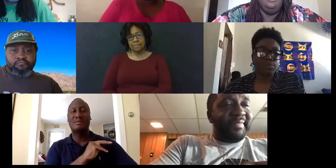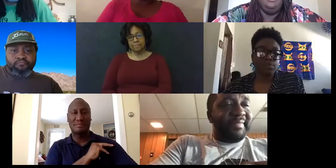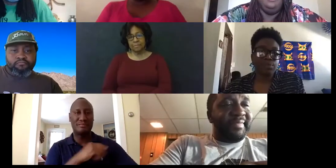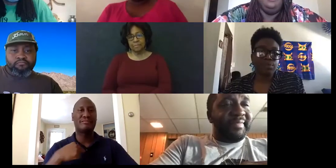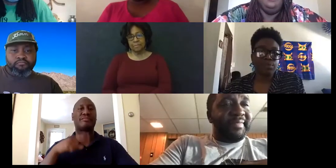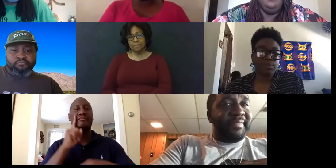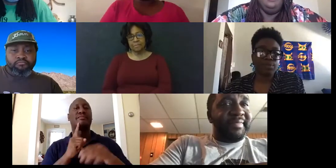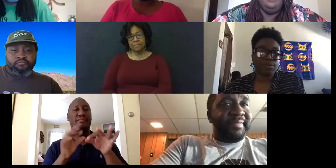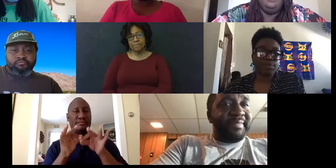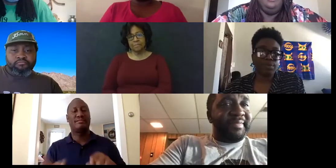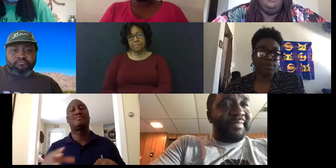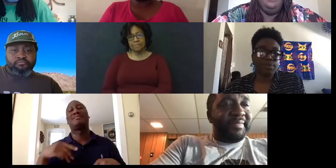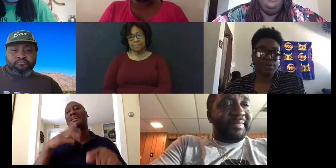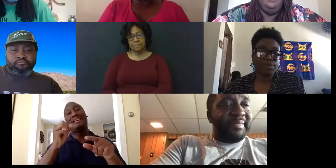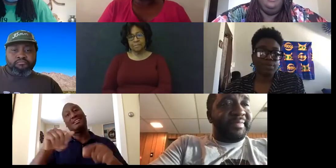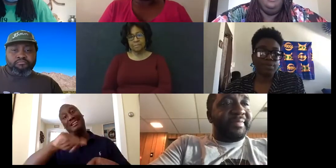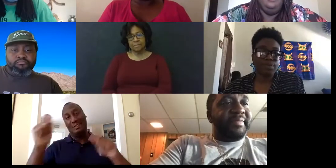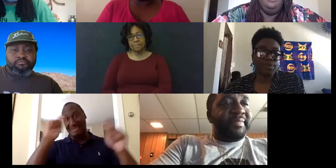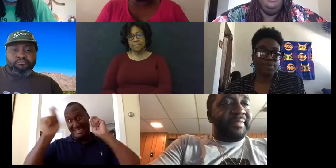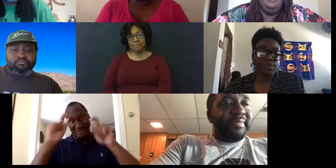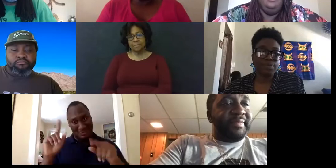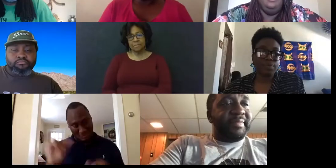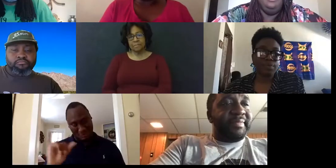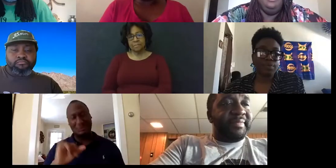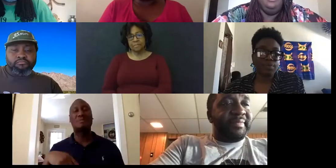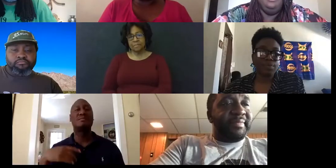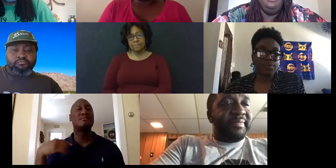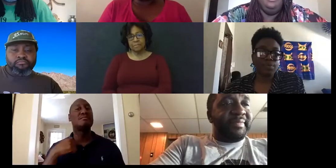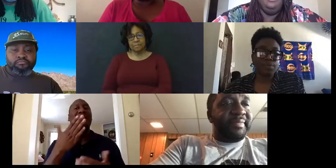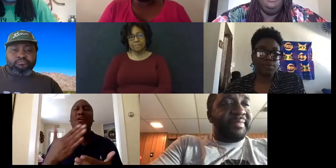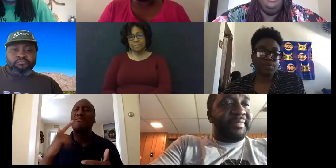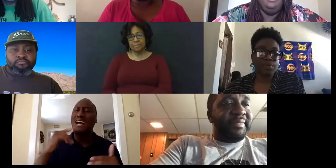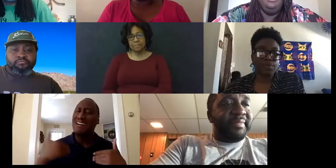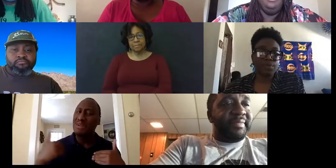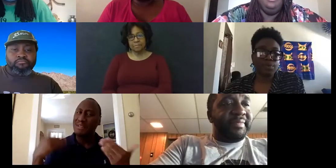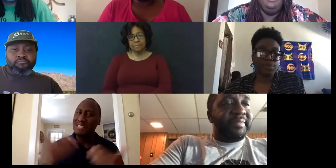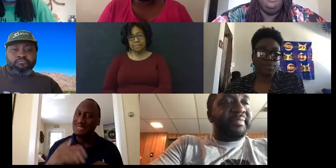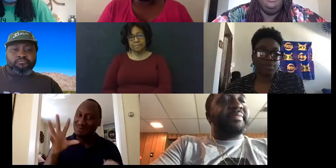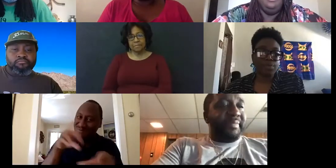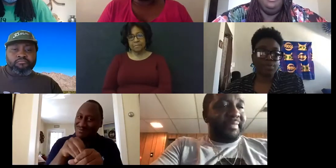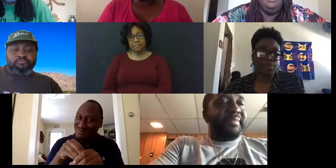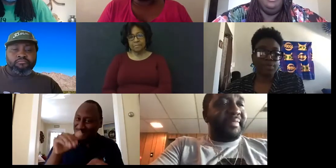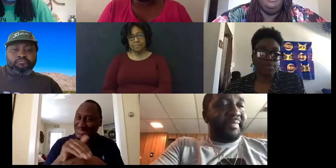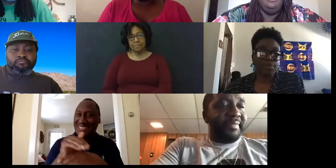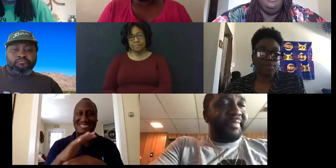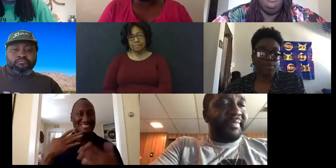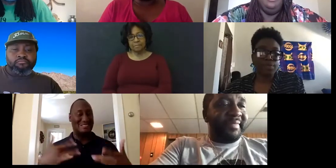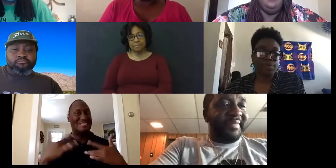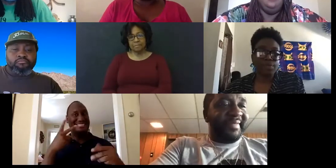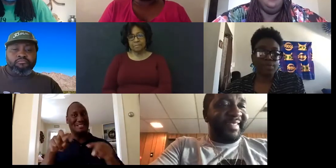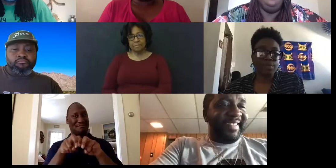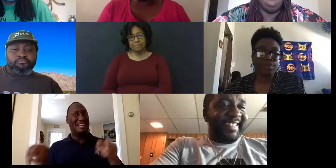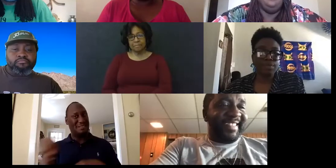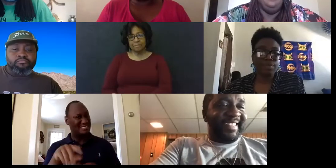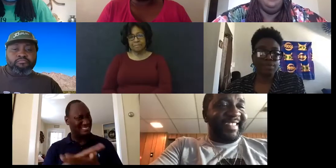Hello, I'm Kevin Mundey, and I am a deaf interpreter. I wear many hats. And thank you for having me here and